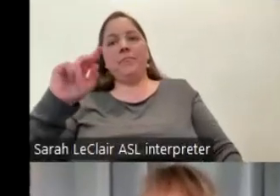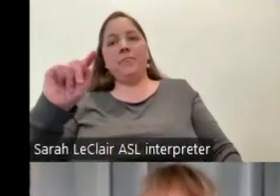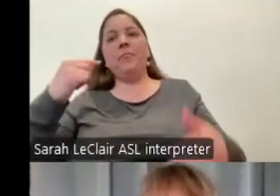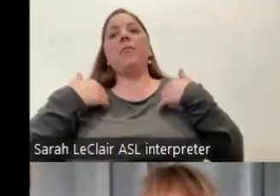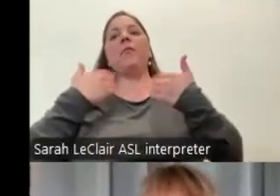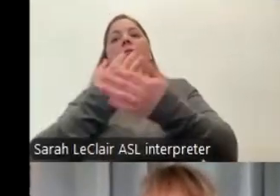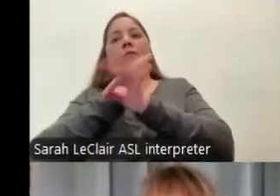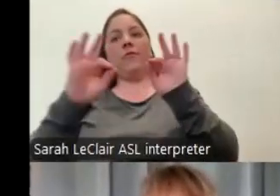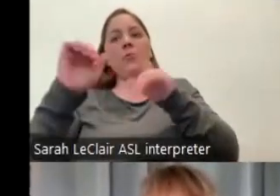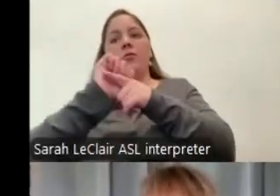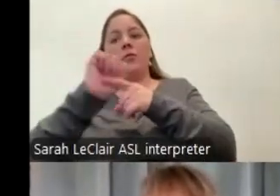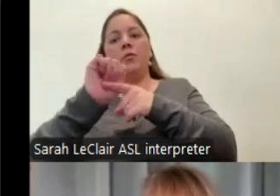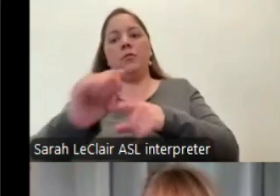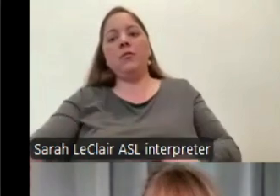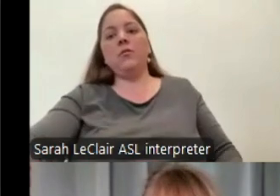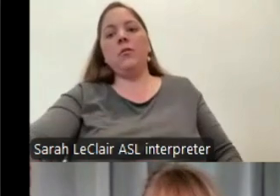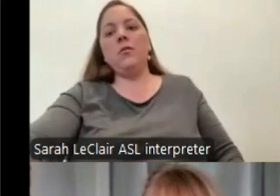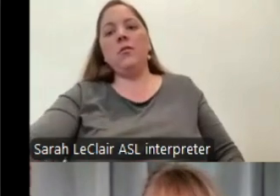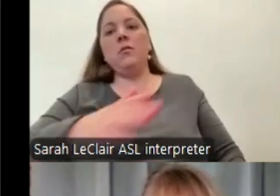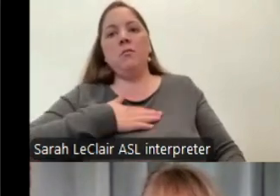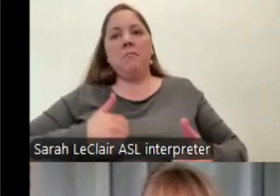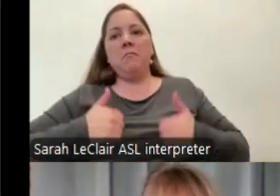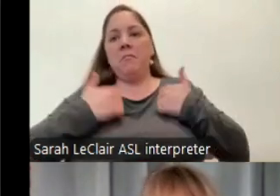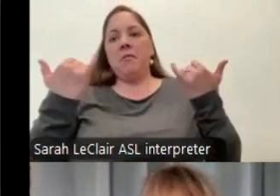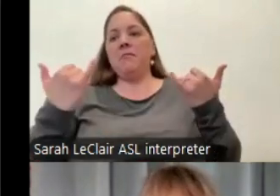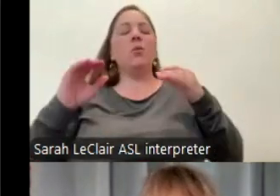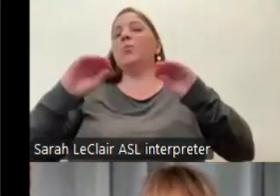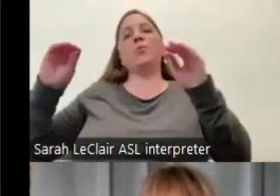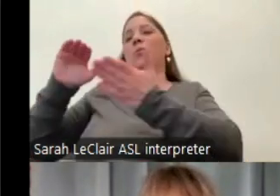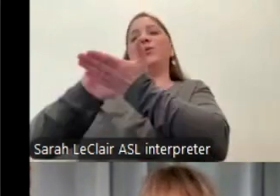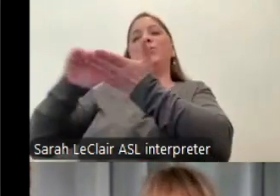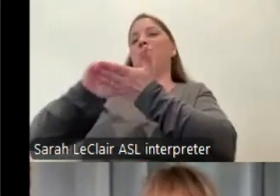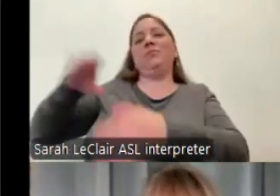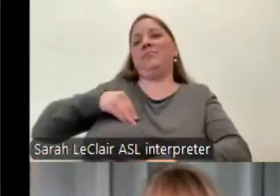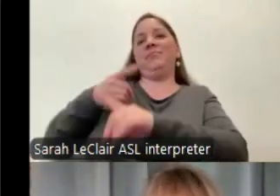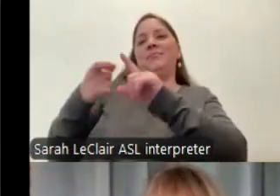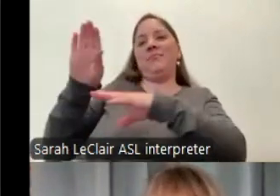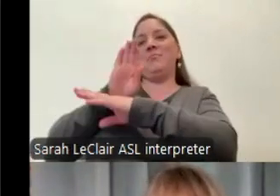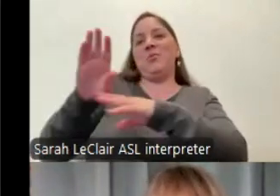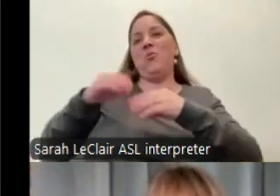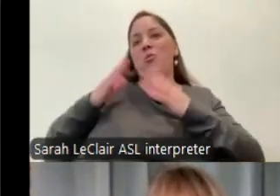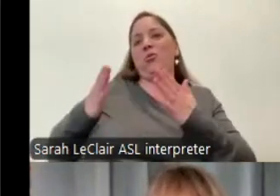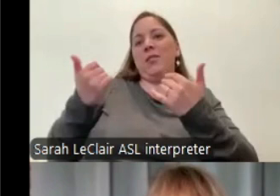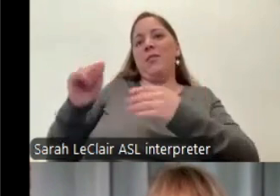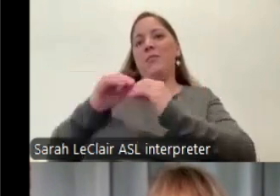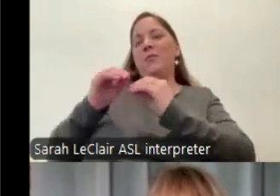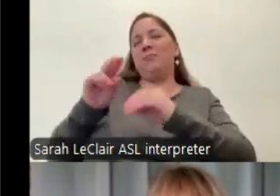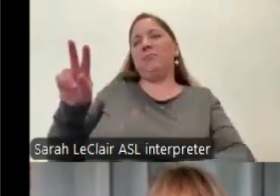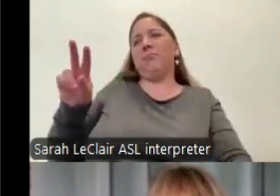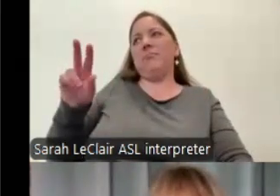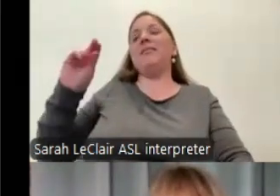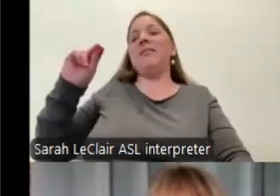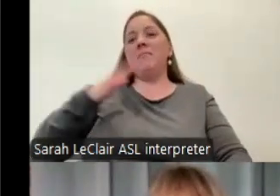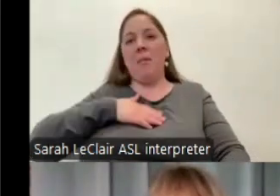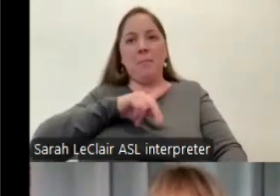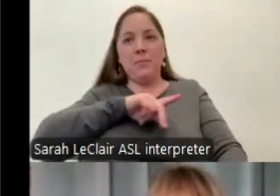So I'm at the point in life, I will not take an excuse from business owners anymore. And even my own personal experience